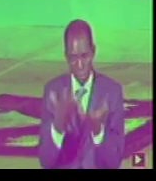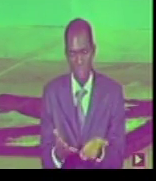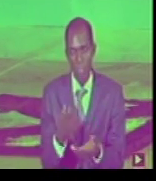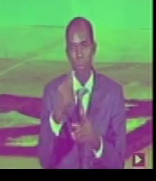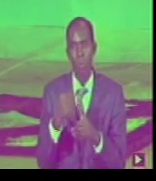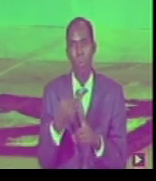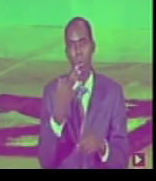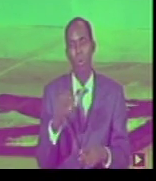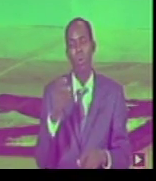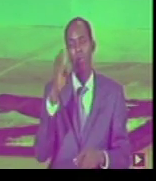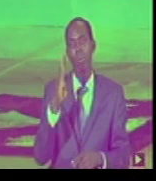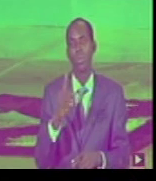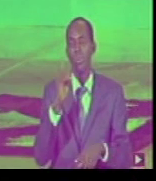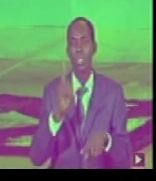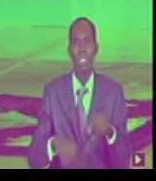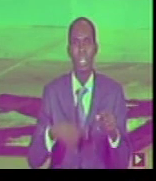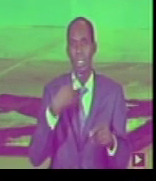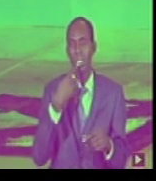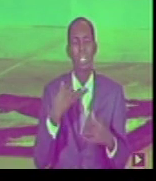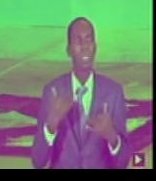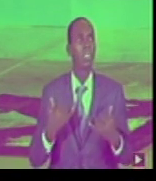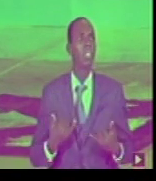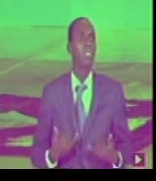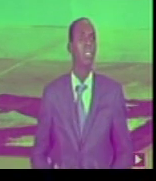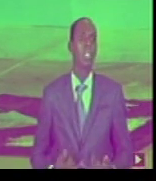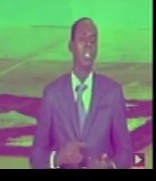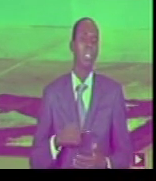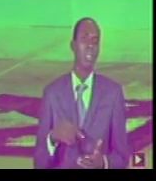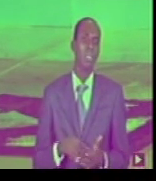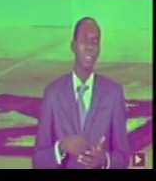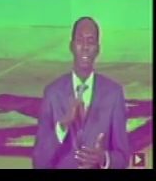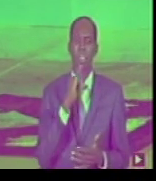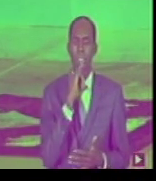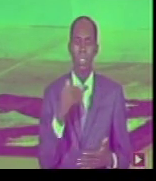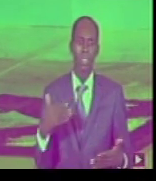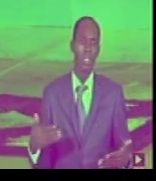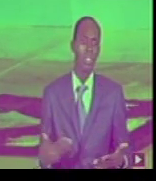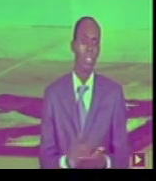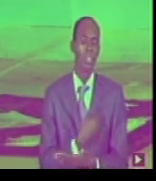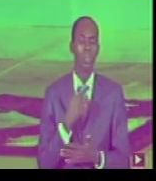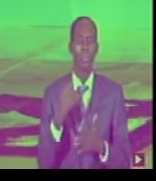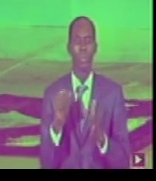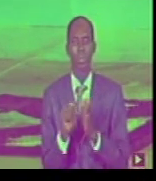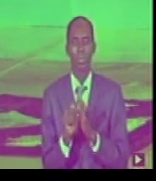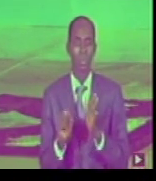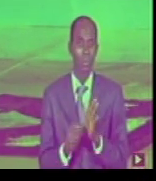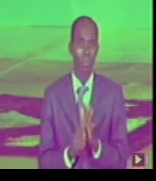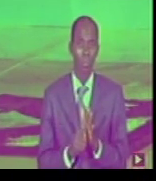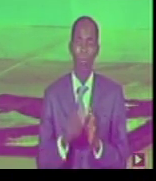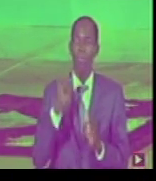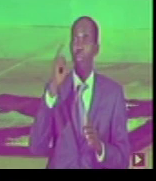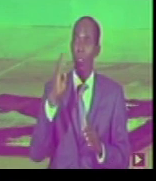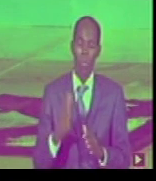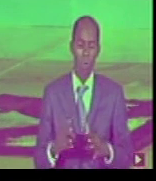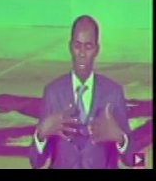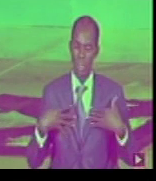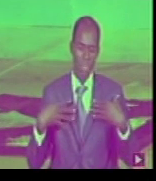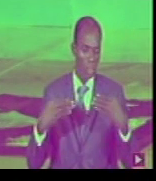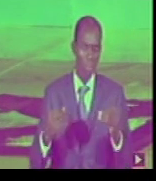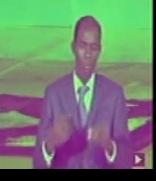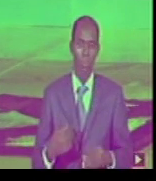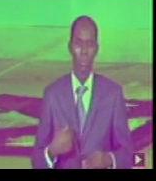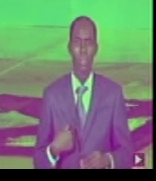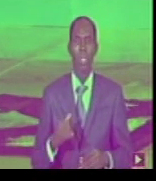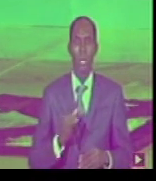say, now this is New Testament. God, heal me. I'm going to use